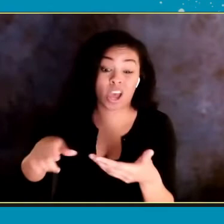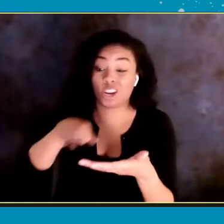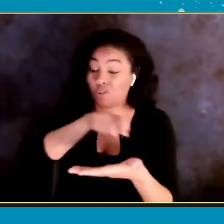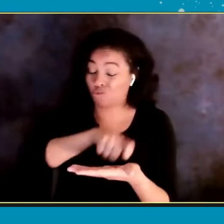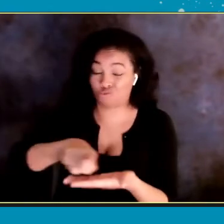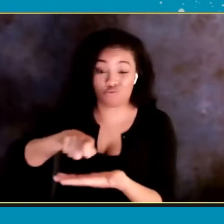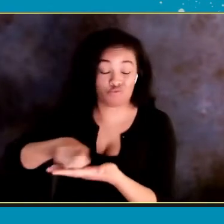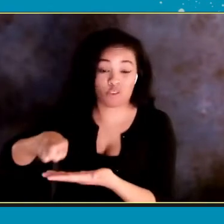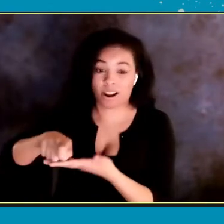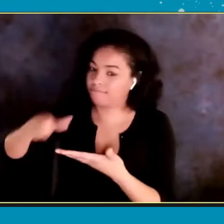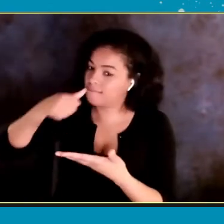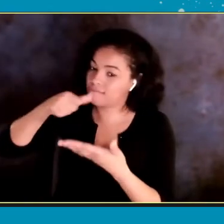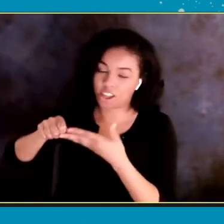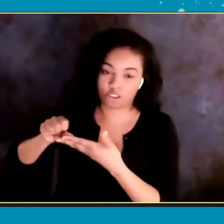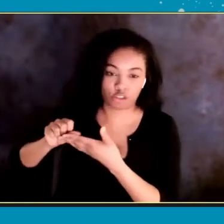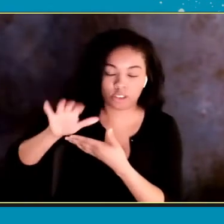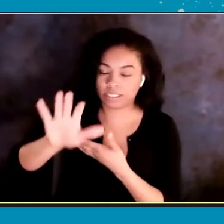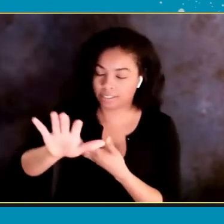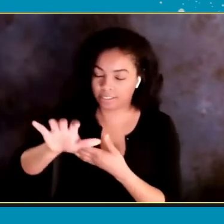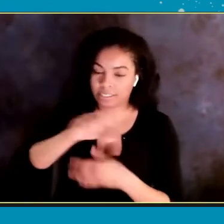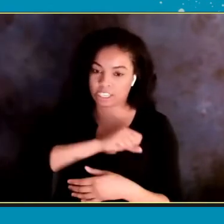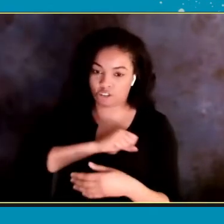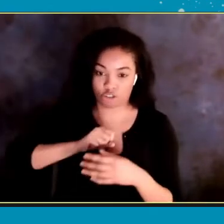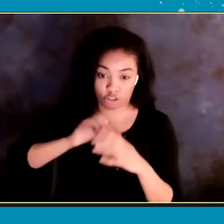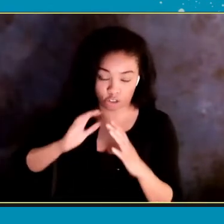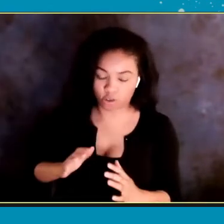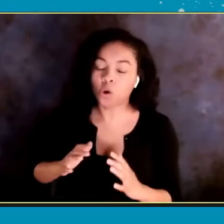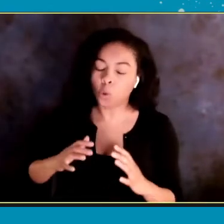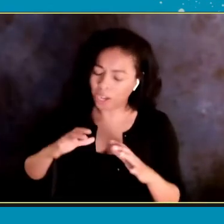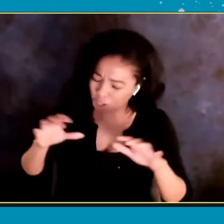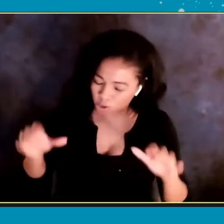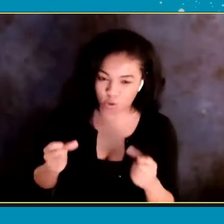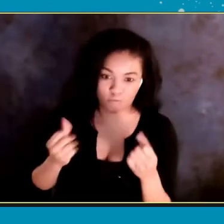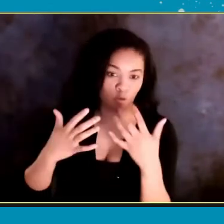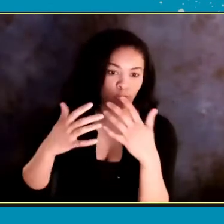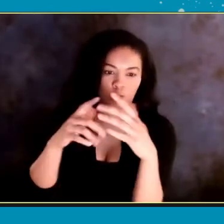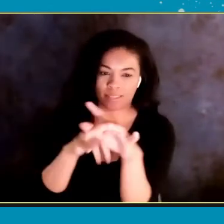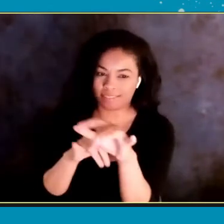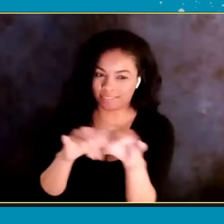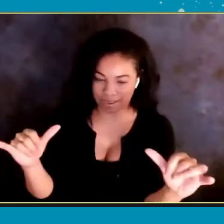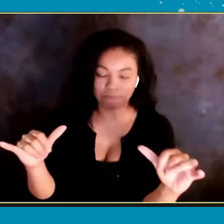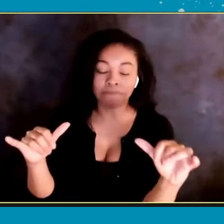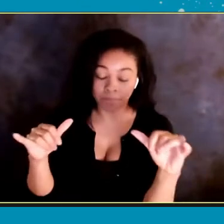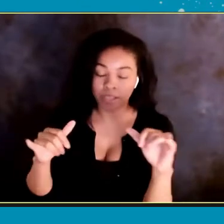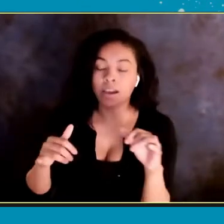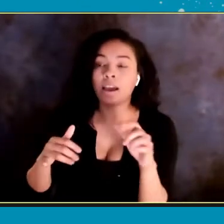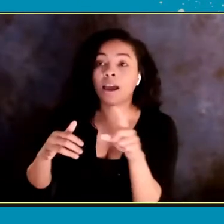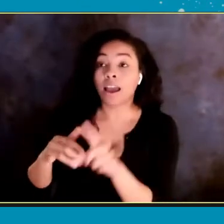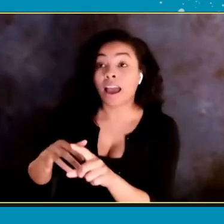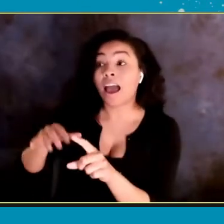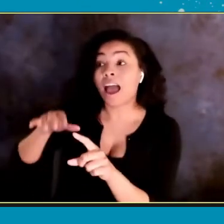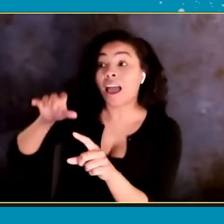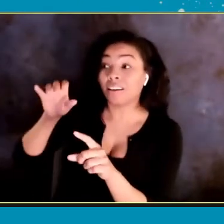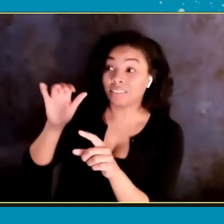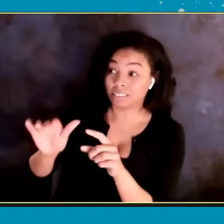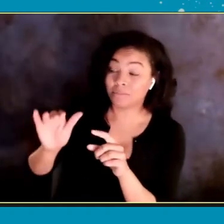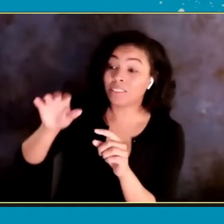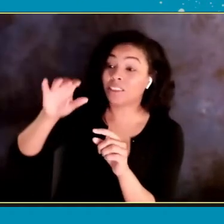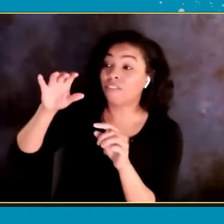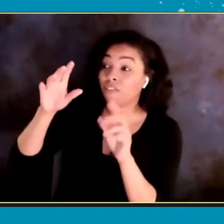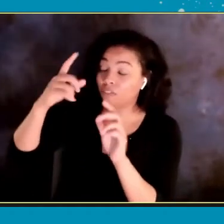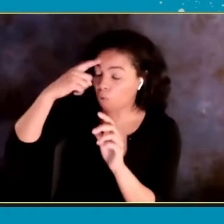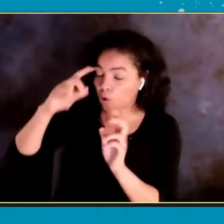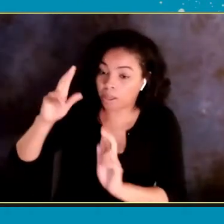same time, right? Write your senators and urge them to pass S1, the For the People Act, and HR 4,